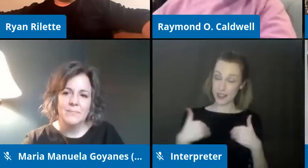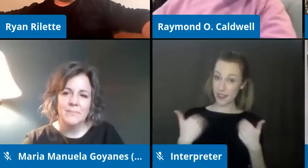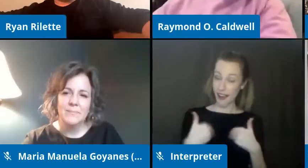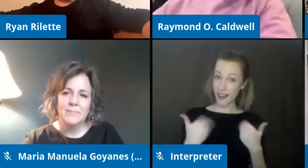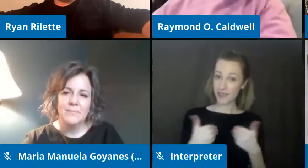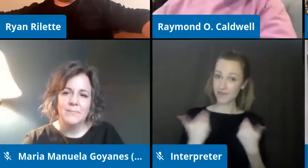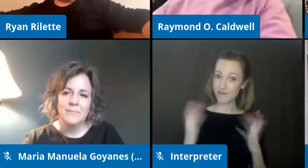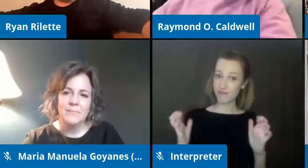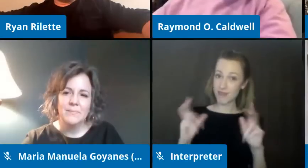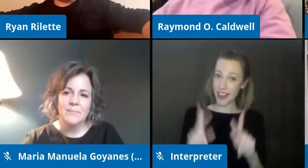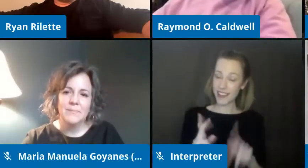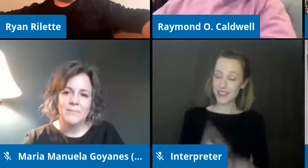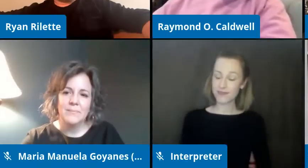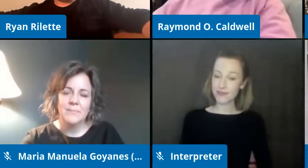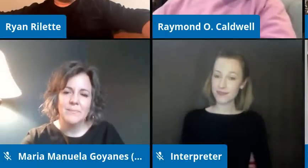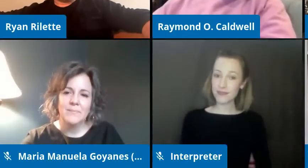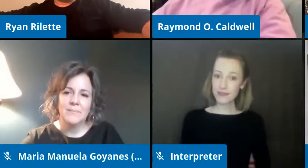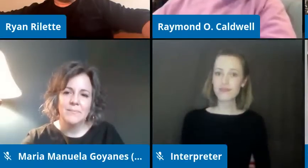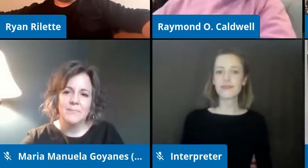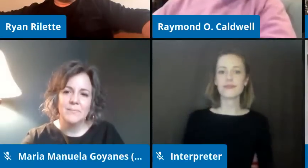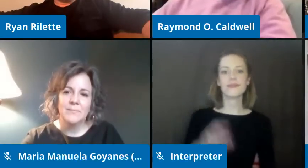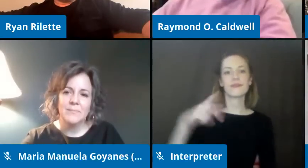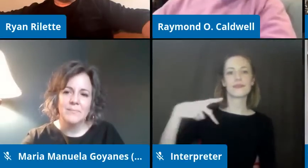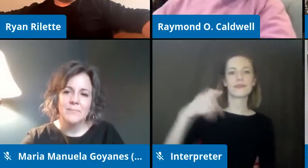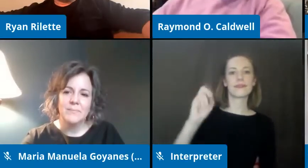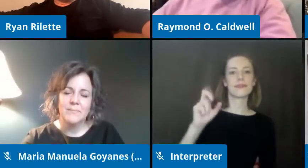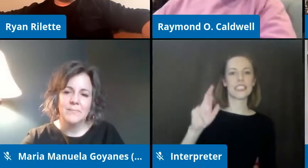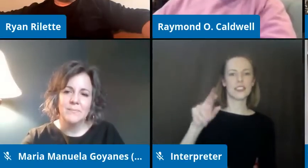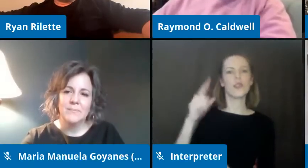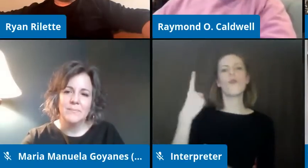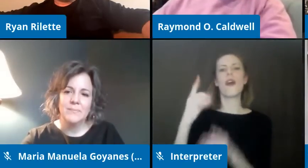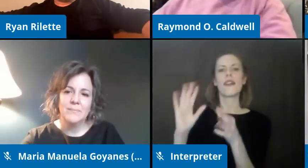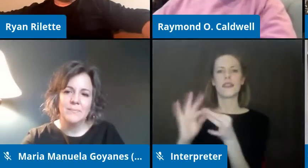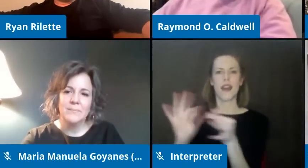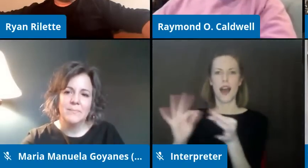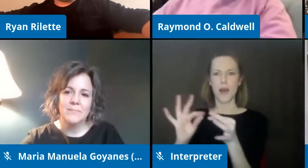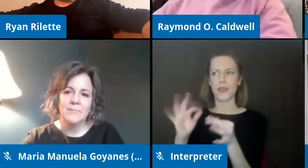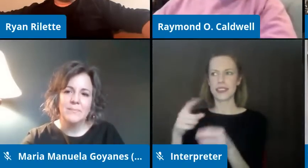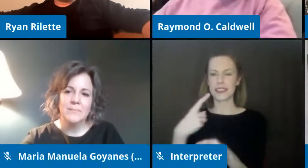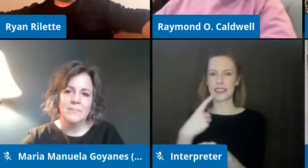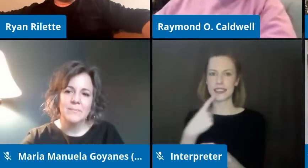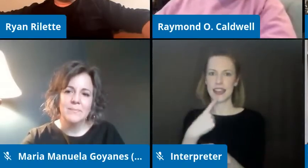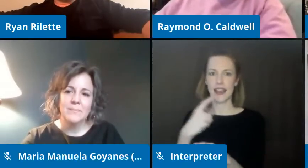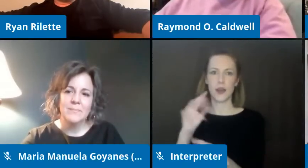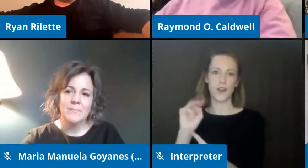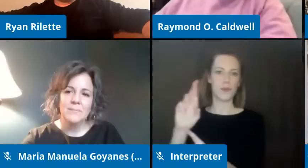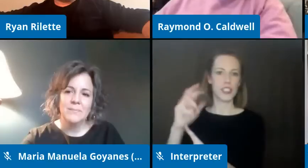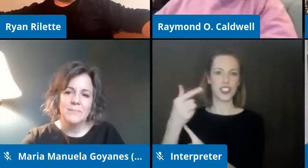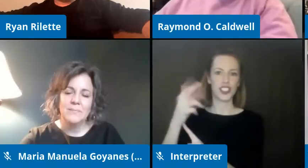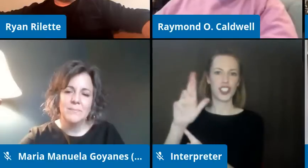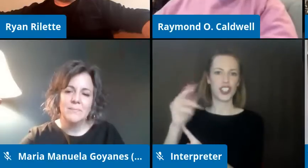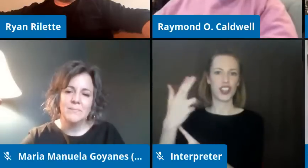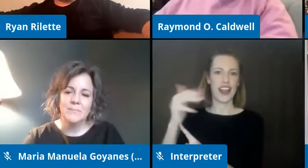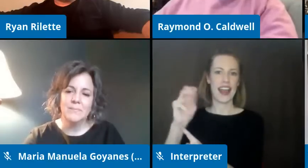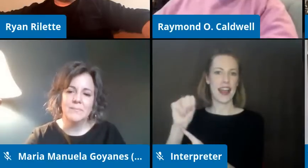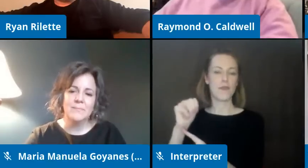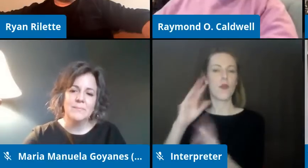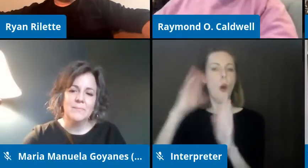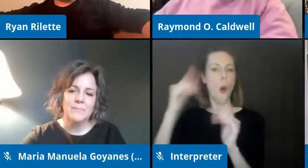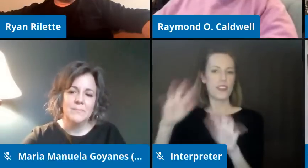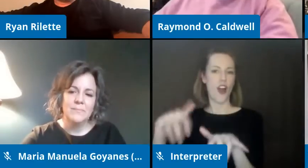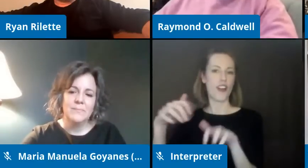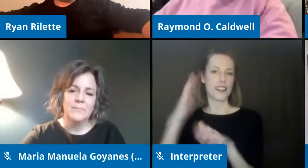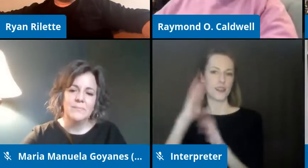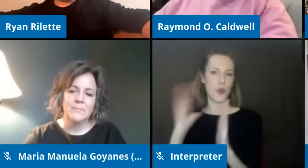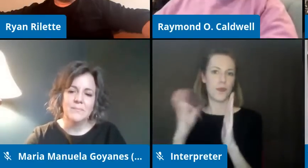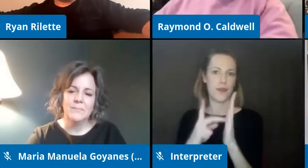Graham mentions, he says, I really do think audiences will return. Thank you, Mr. Graham. I think the trick is going to be